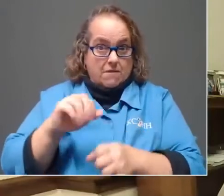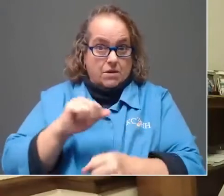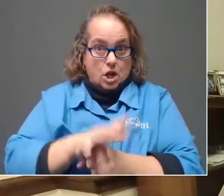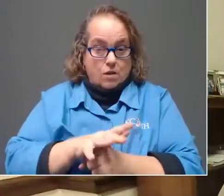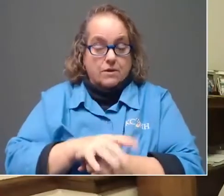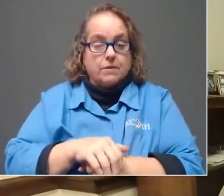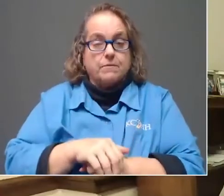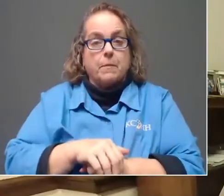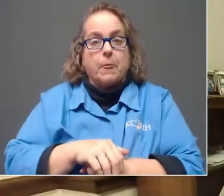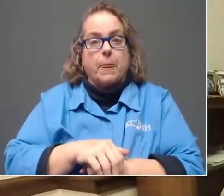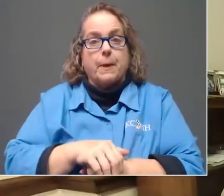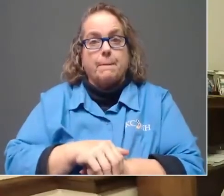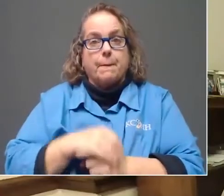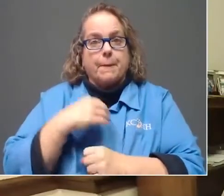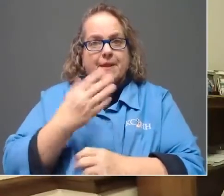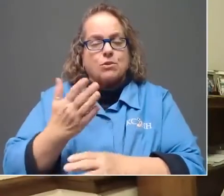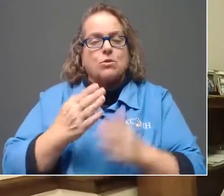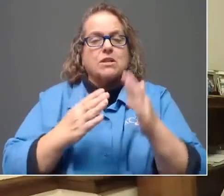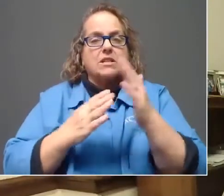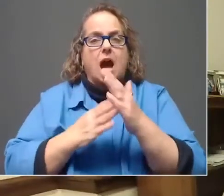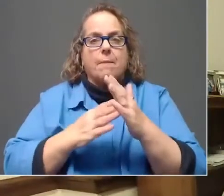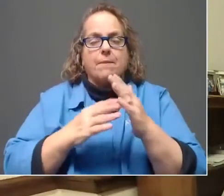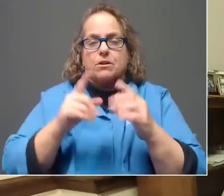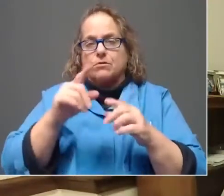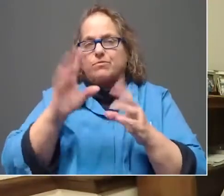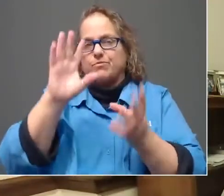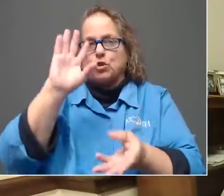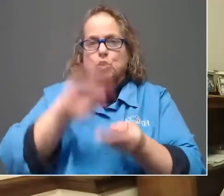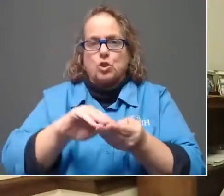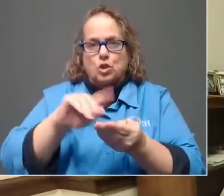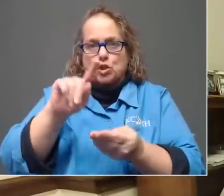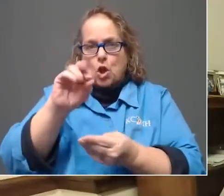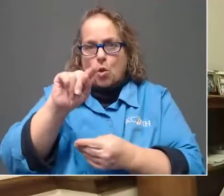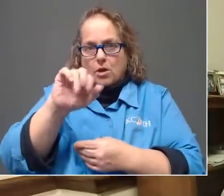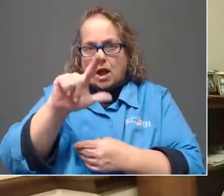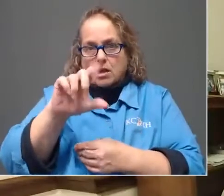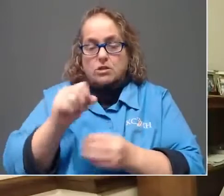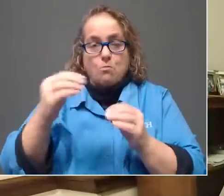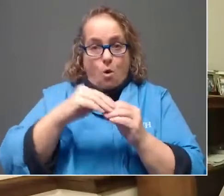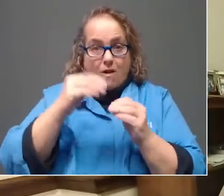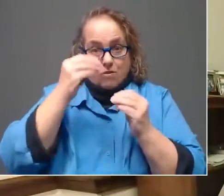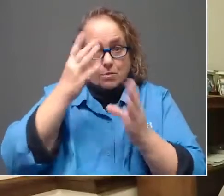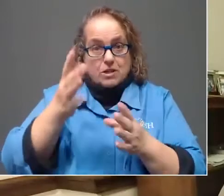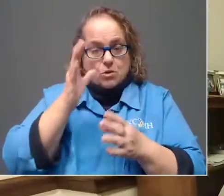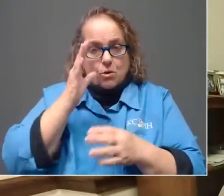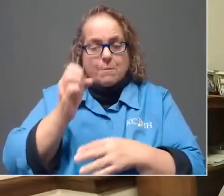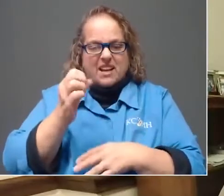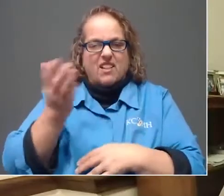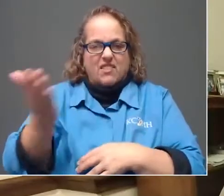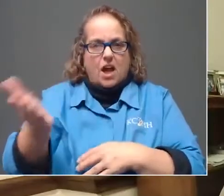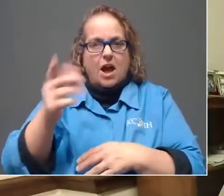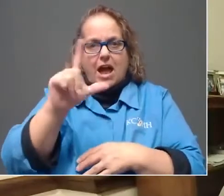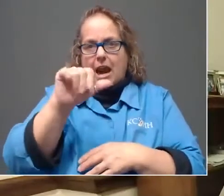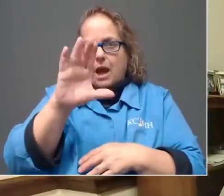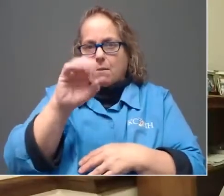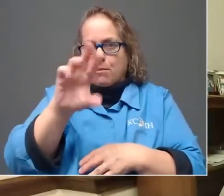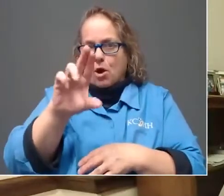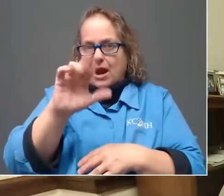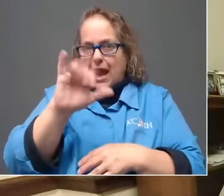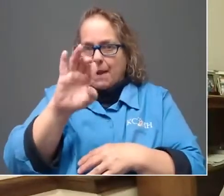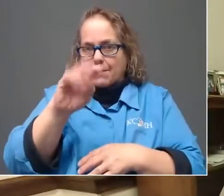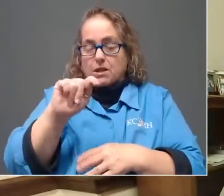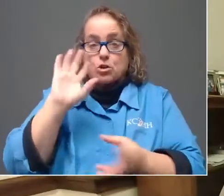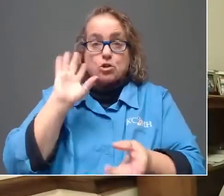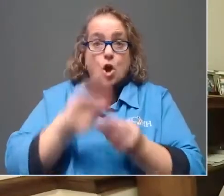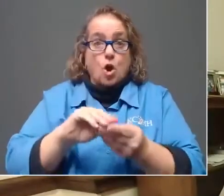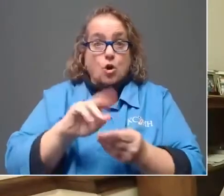some top line totals. More of this information will be available from the Labor Cabinet, but the total claims numbers we've